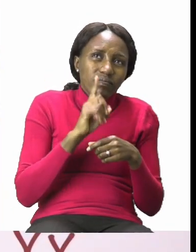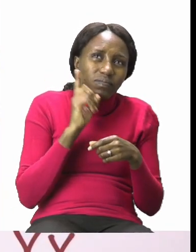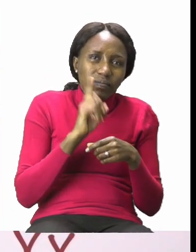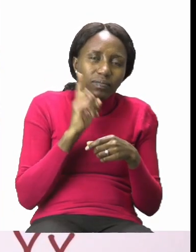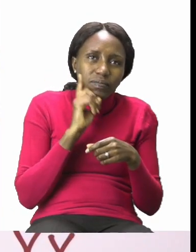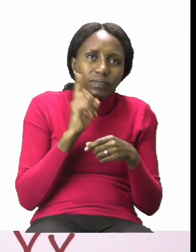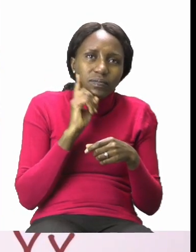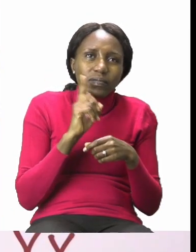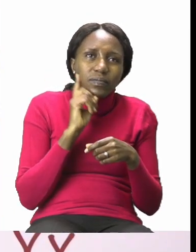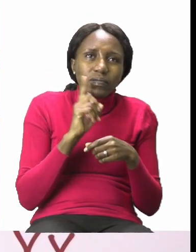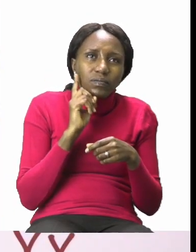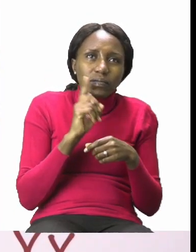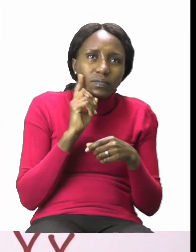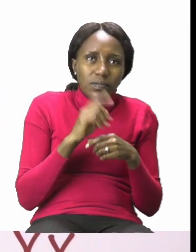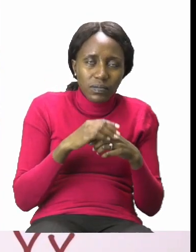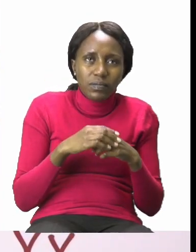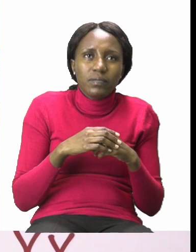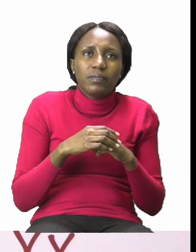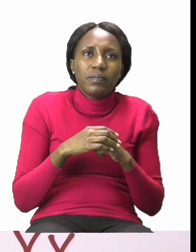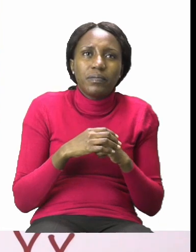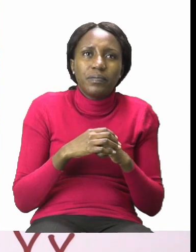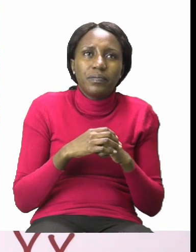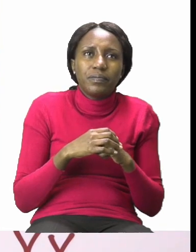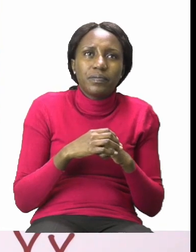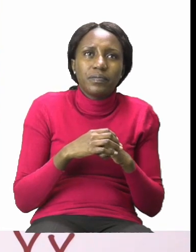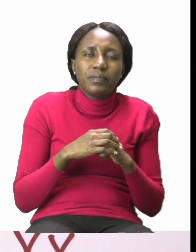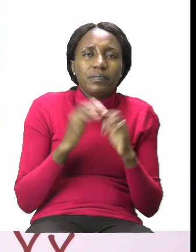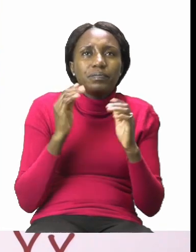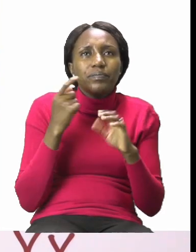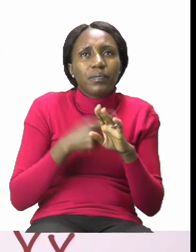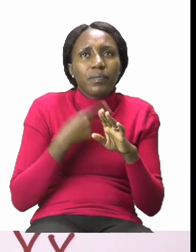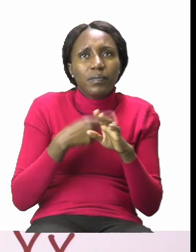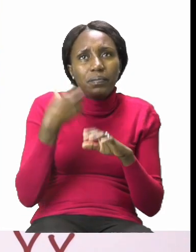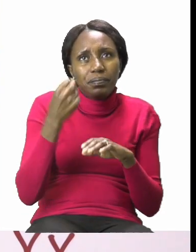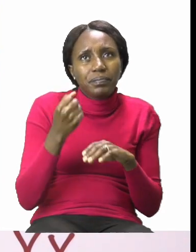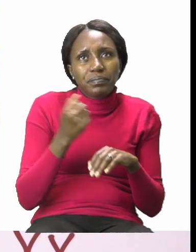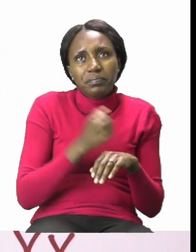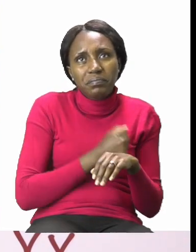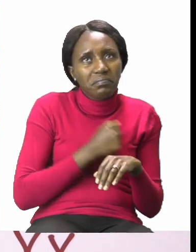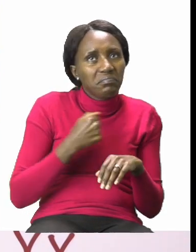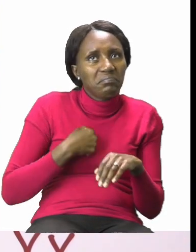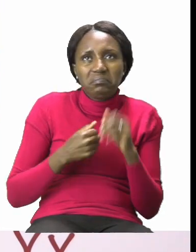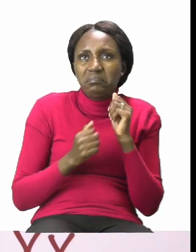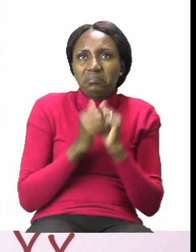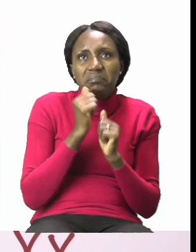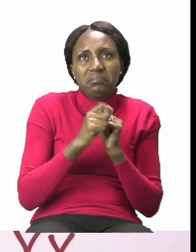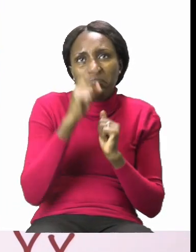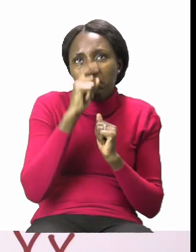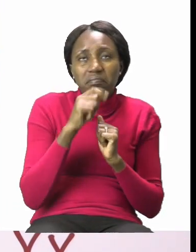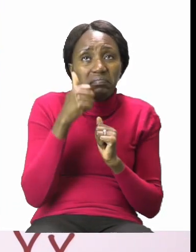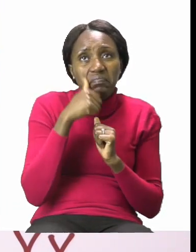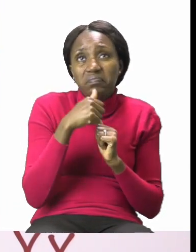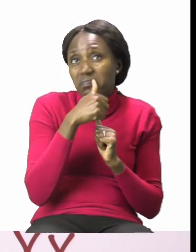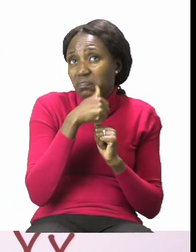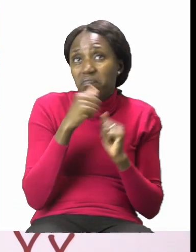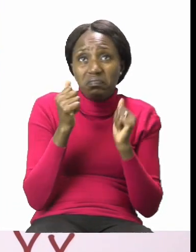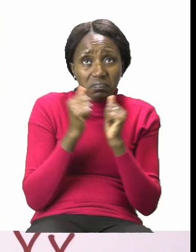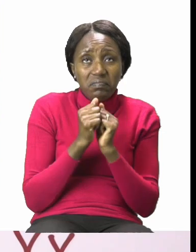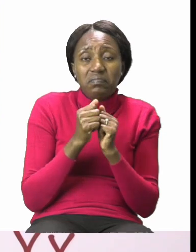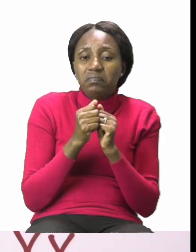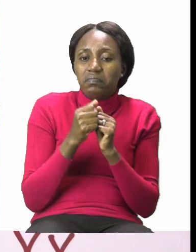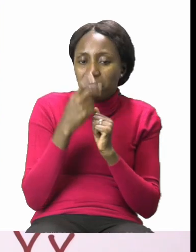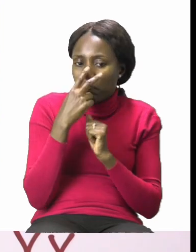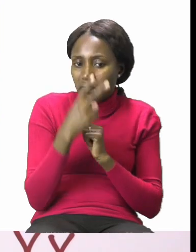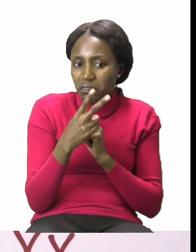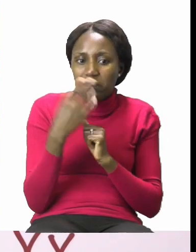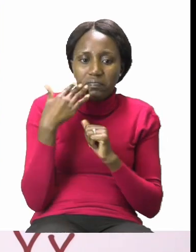out anything, make sure that there's an adult near you. And then when you're done, please put the scissors